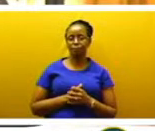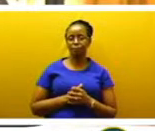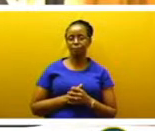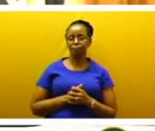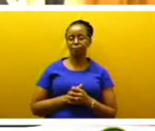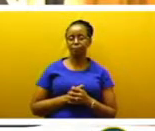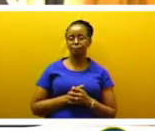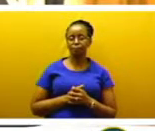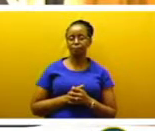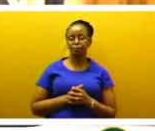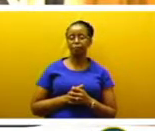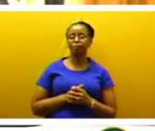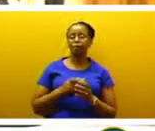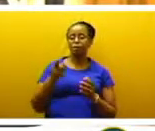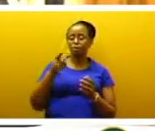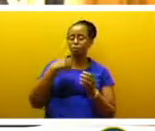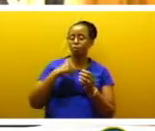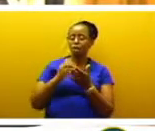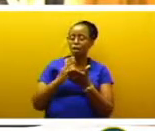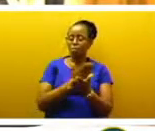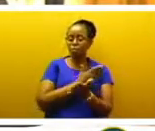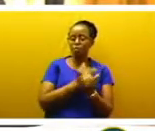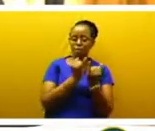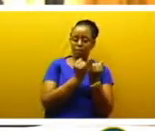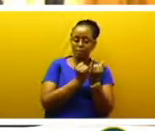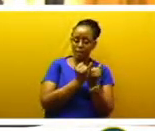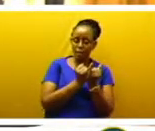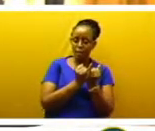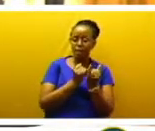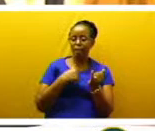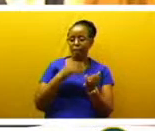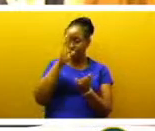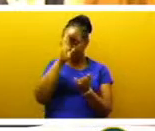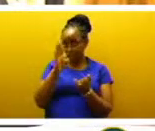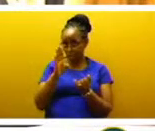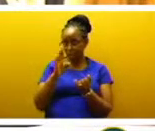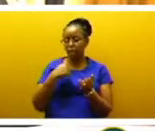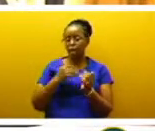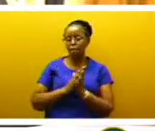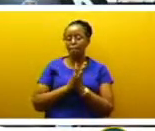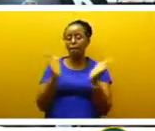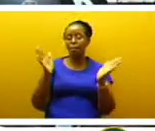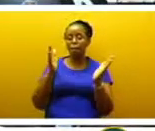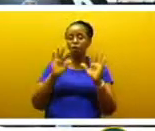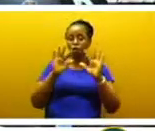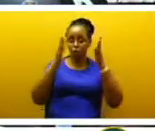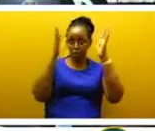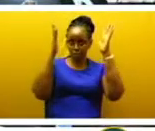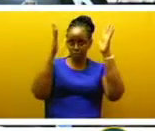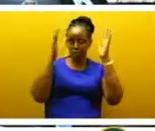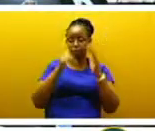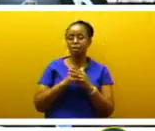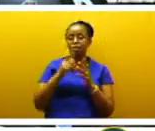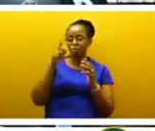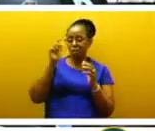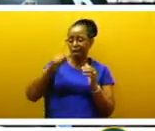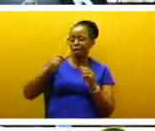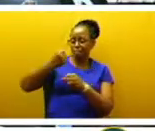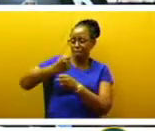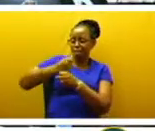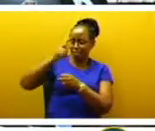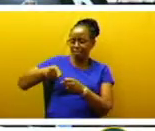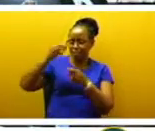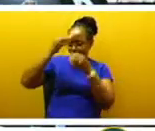Yes, to exclude Saturday, Sunday, and public holidays. You can do that, suo motu.